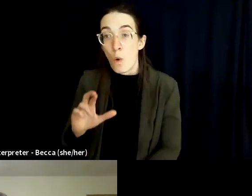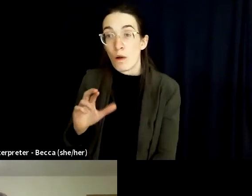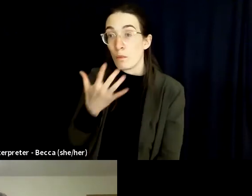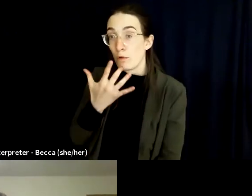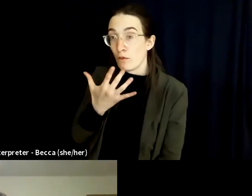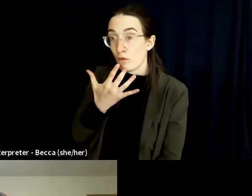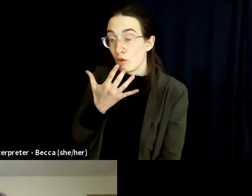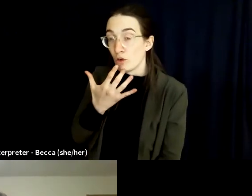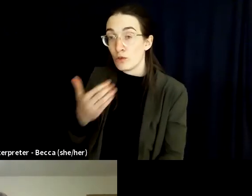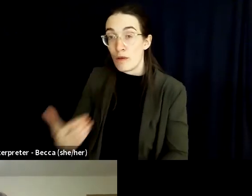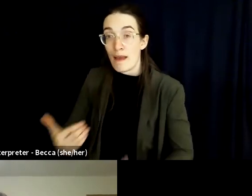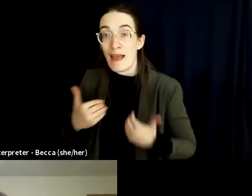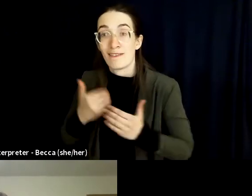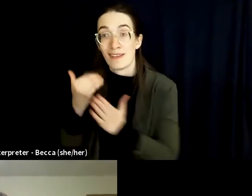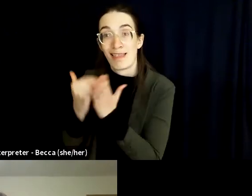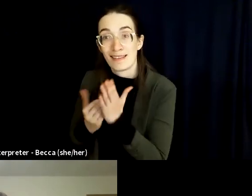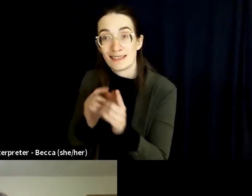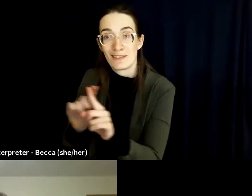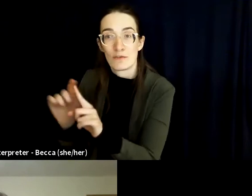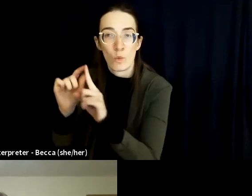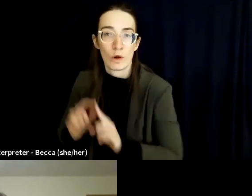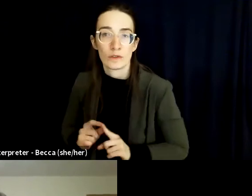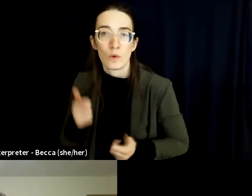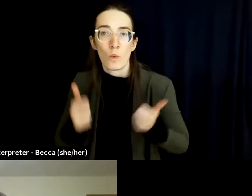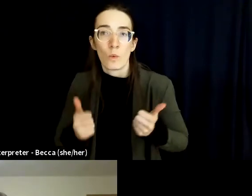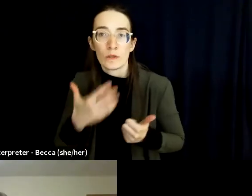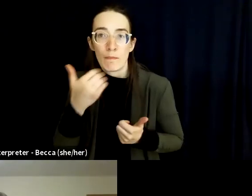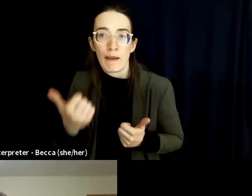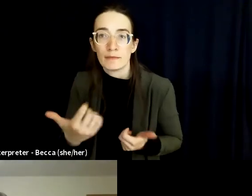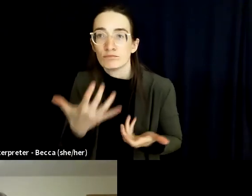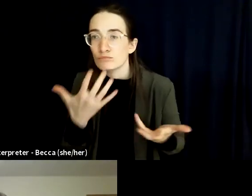have the list of the different words up?